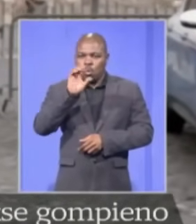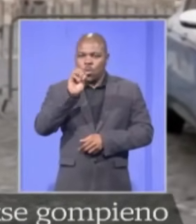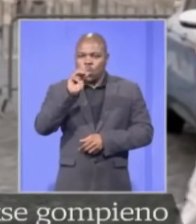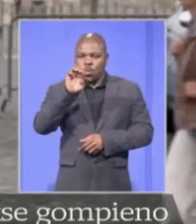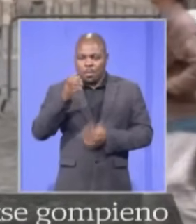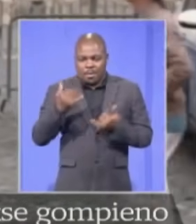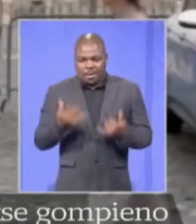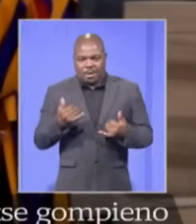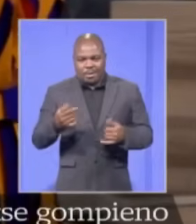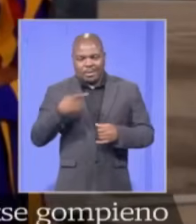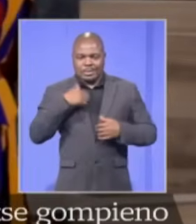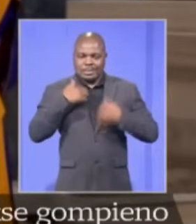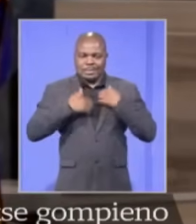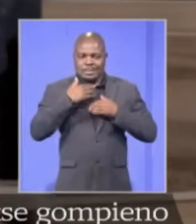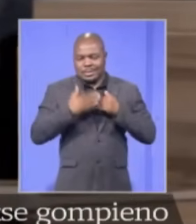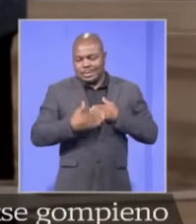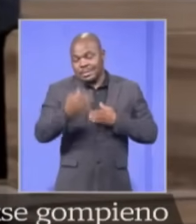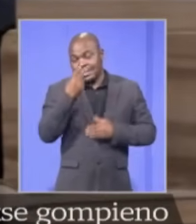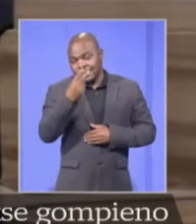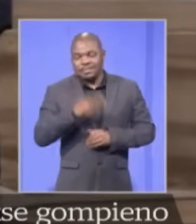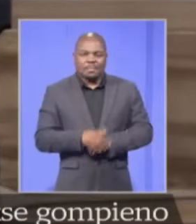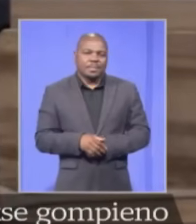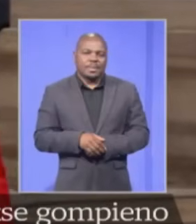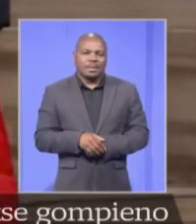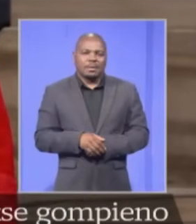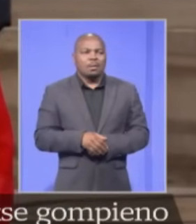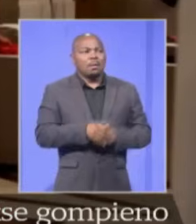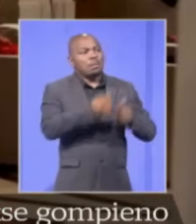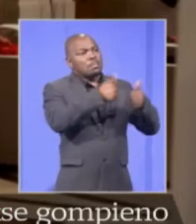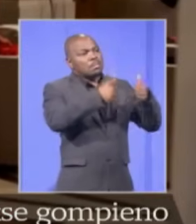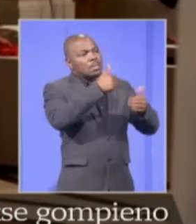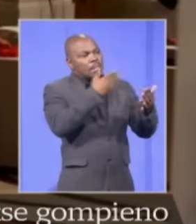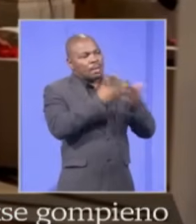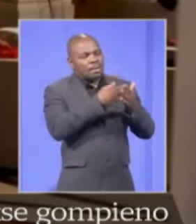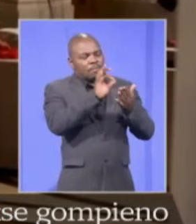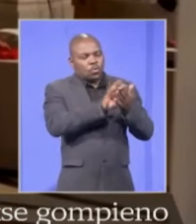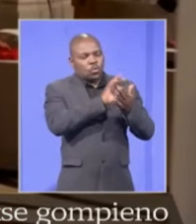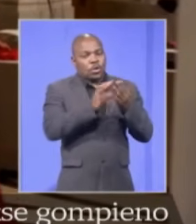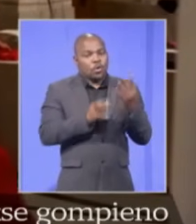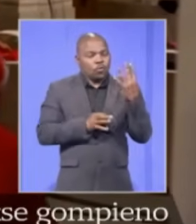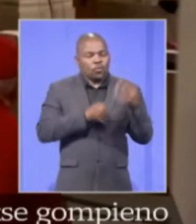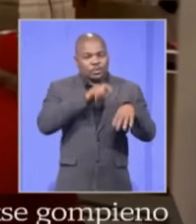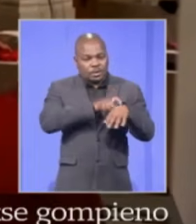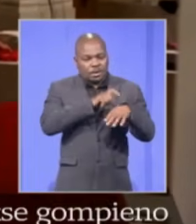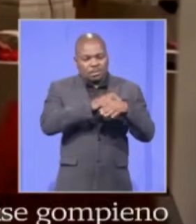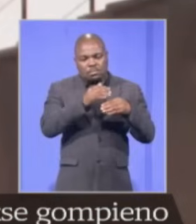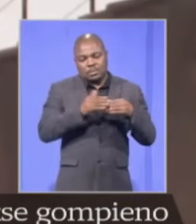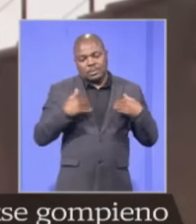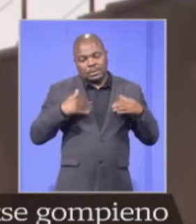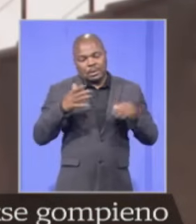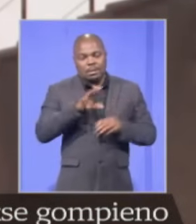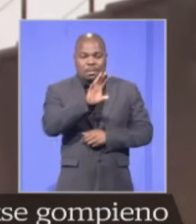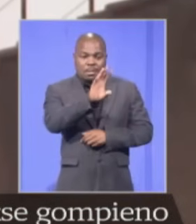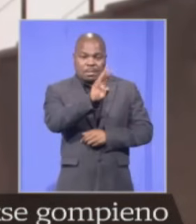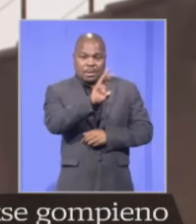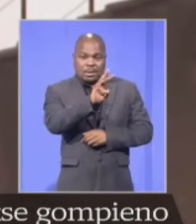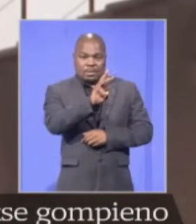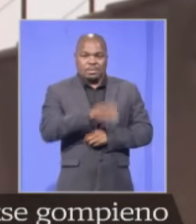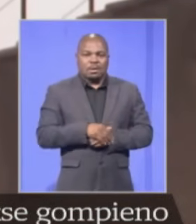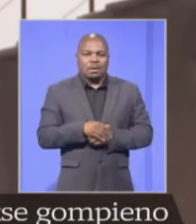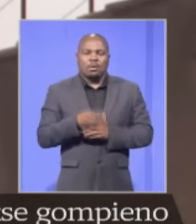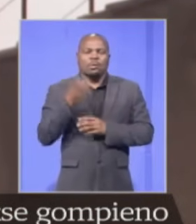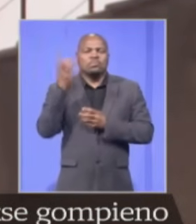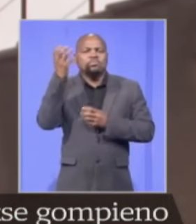yeah, looking forward to it. Baeteledipele ba ka vouta makgetlo a le mane go simolola ka la bone. Mosi o montsho mo tšhimeleng